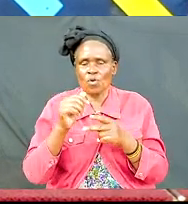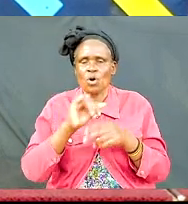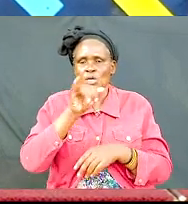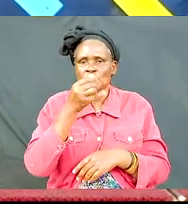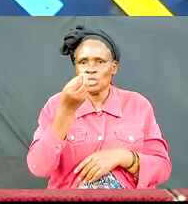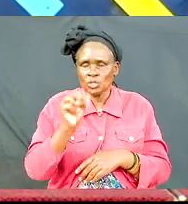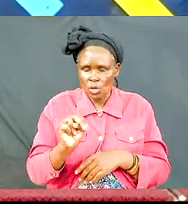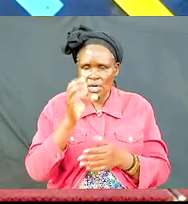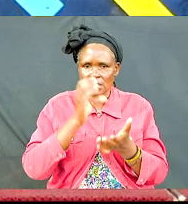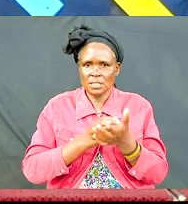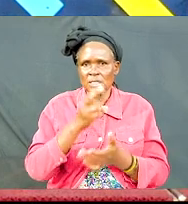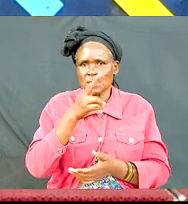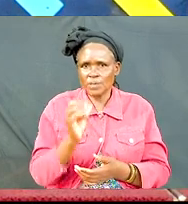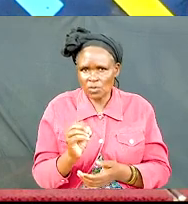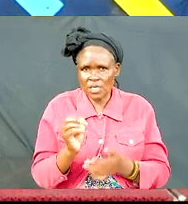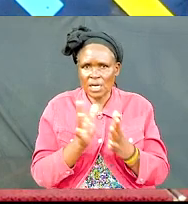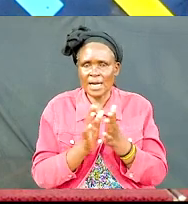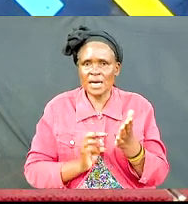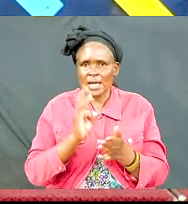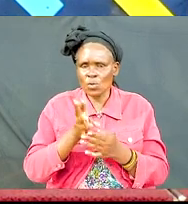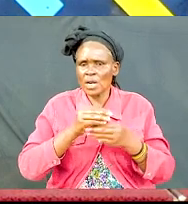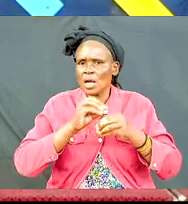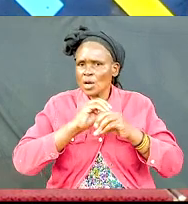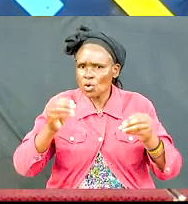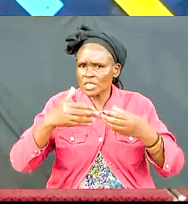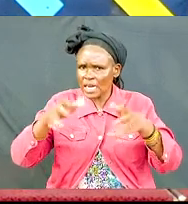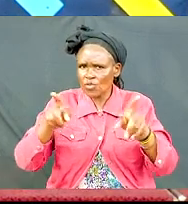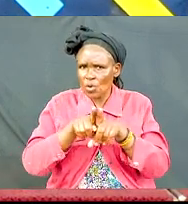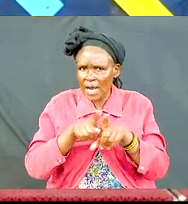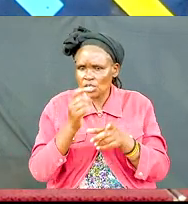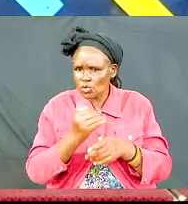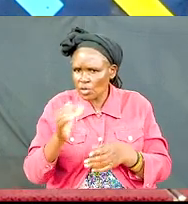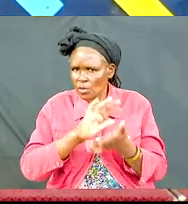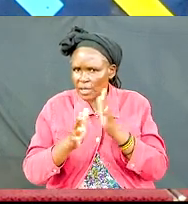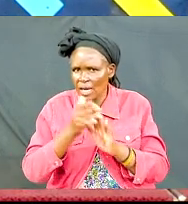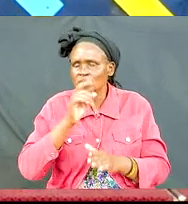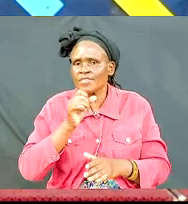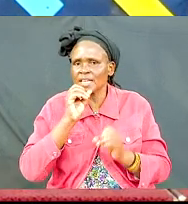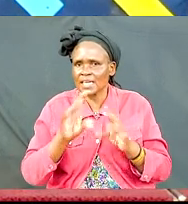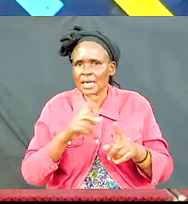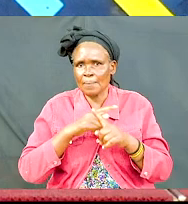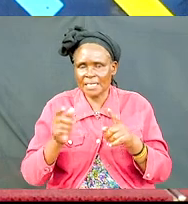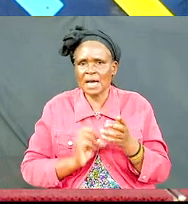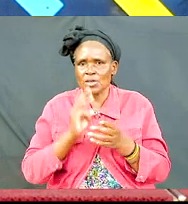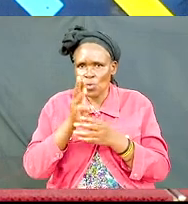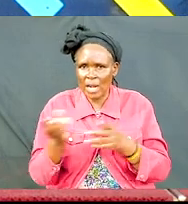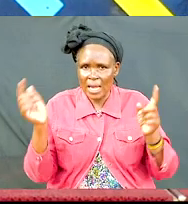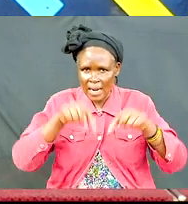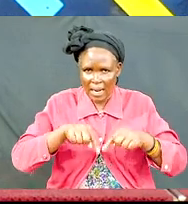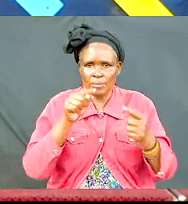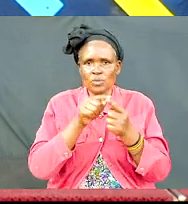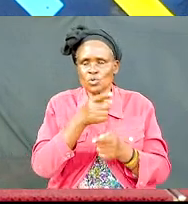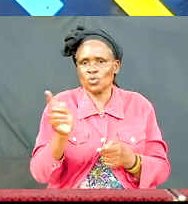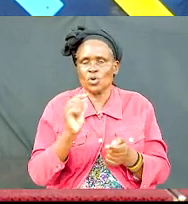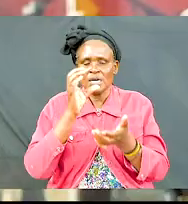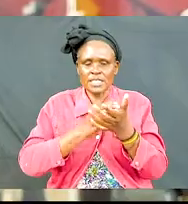20. And I will not leave you as orphans. I will come to you. Chapter